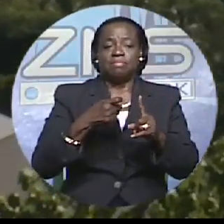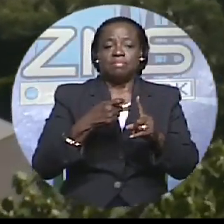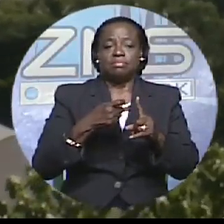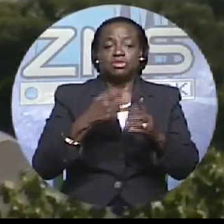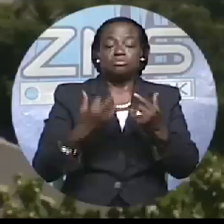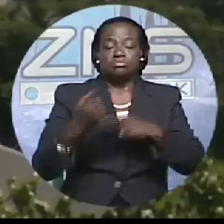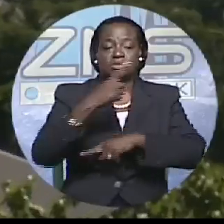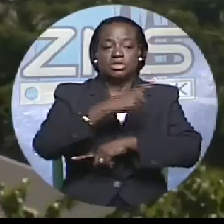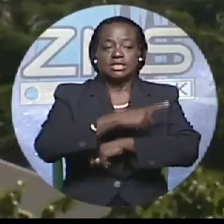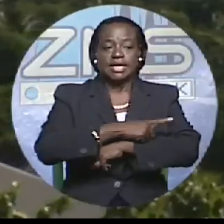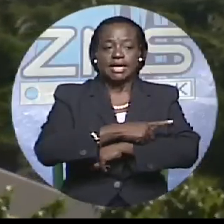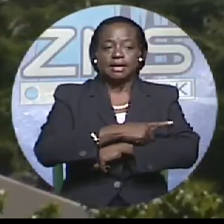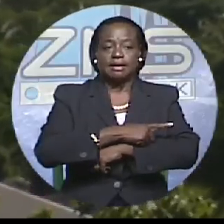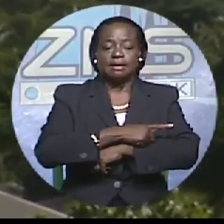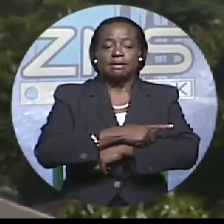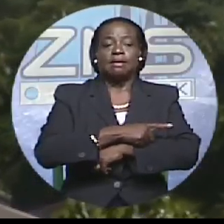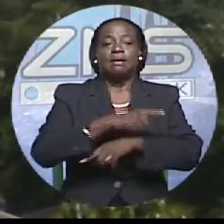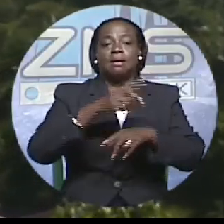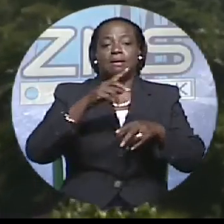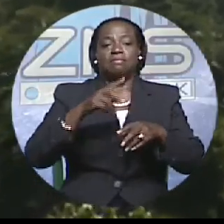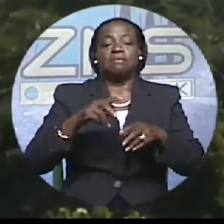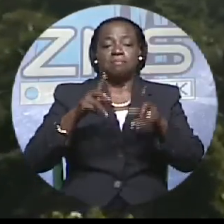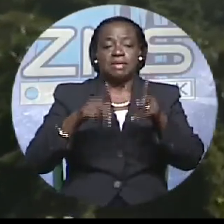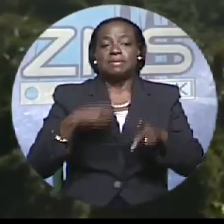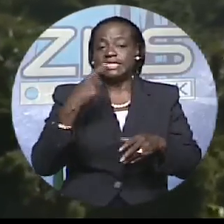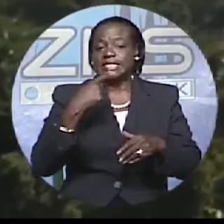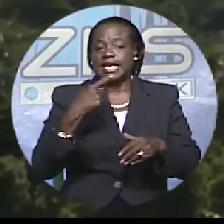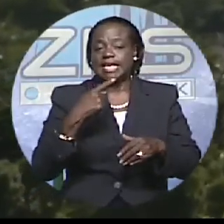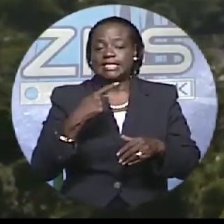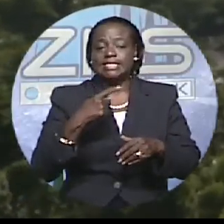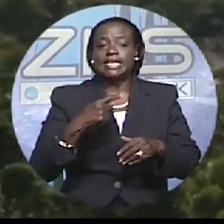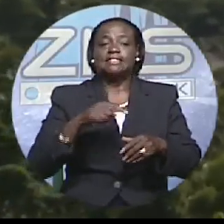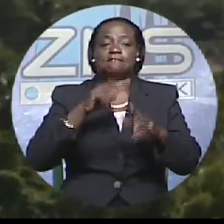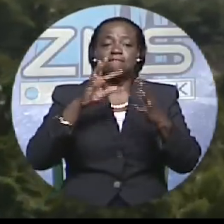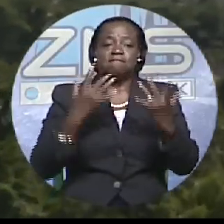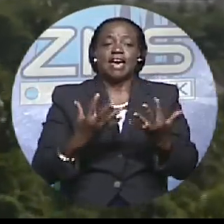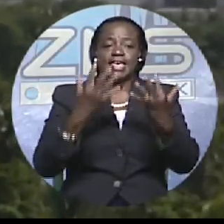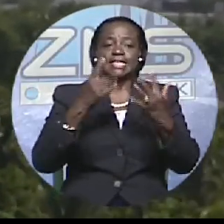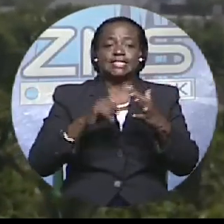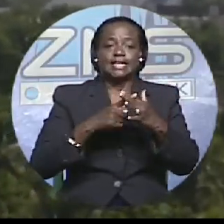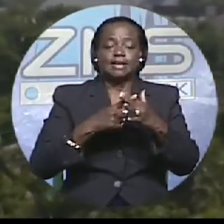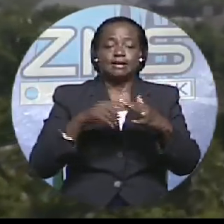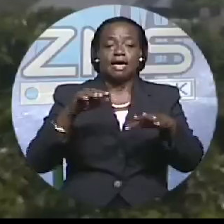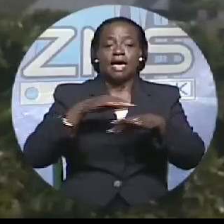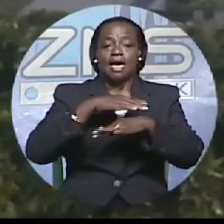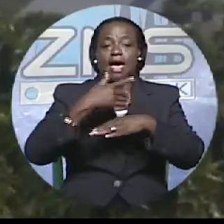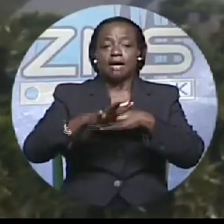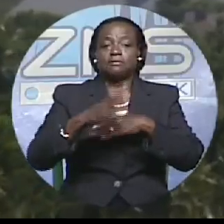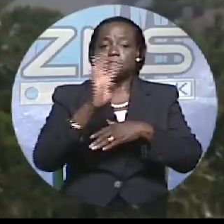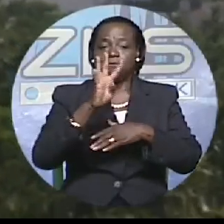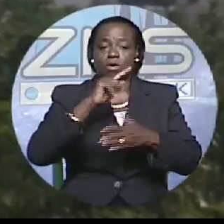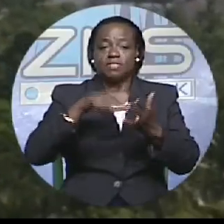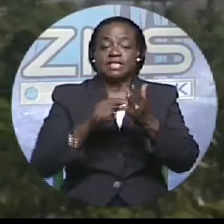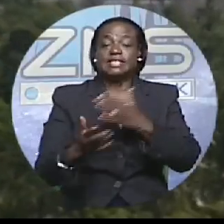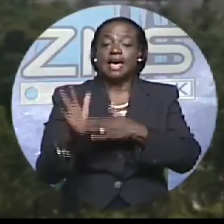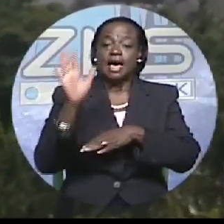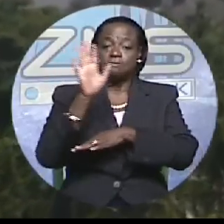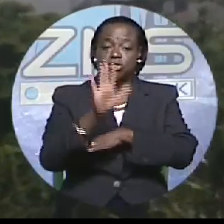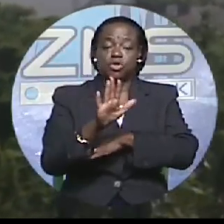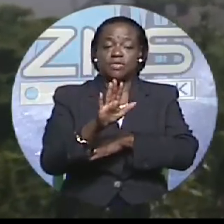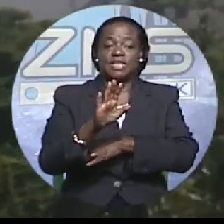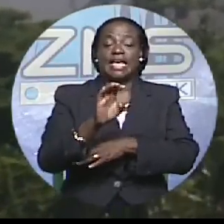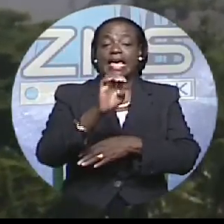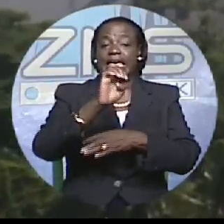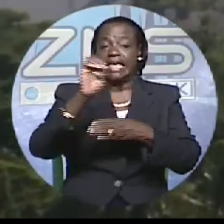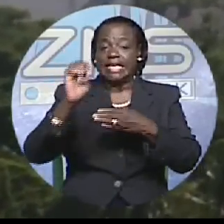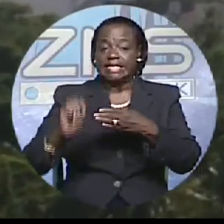today. Officials confirmed in a release that the fire started shortly after 4 o'clock this afternoon on the eastern boundary of the site, which has been